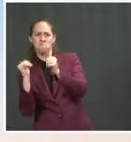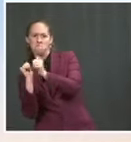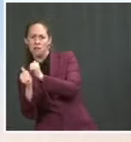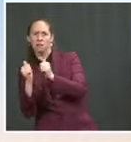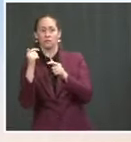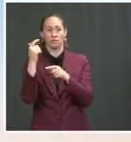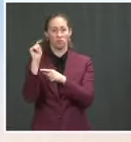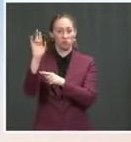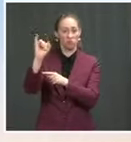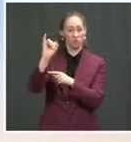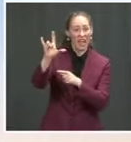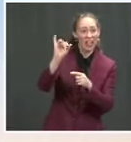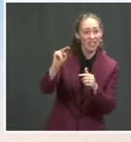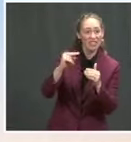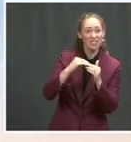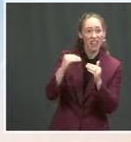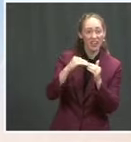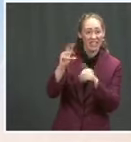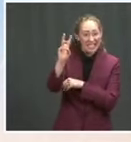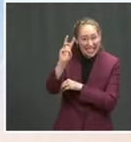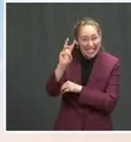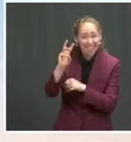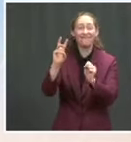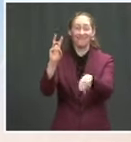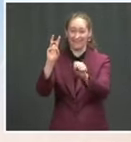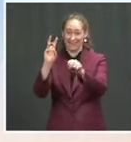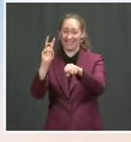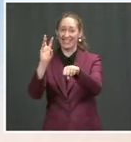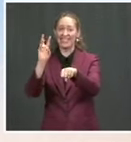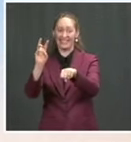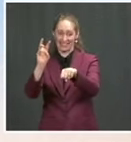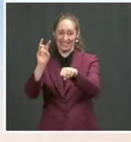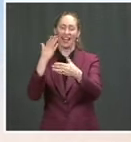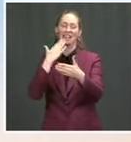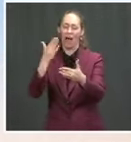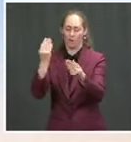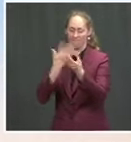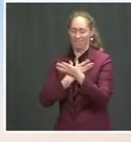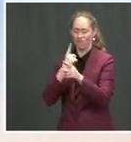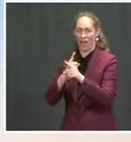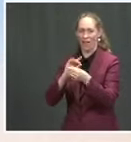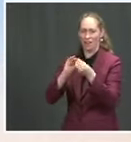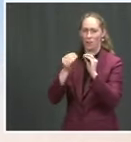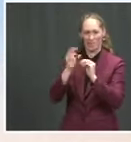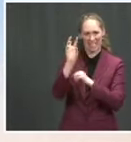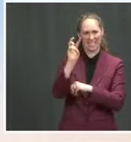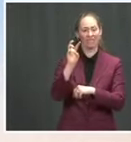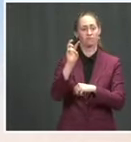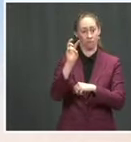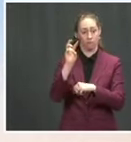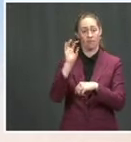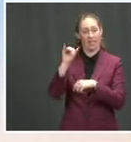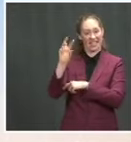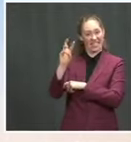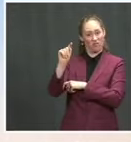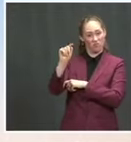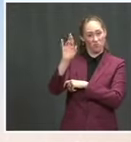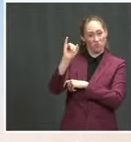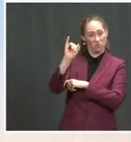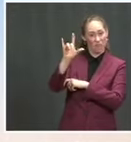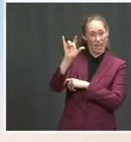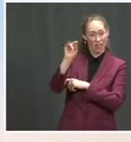I'm just here to get you the accurate info. Thank you very much. If something $6 trillion big makes it to the president's desk, would